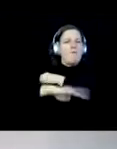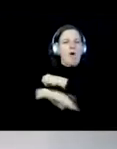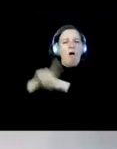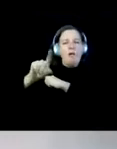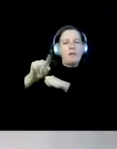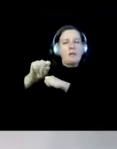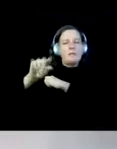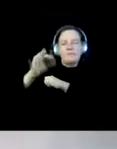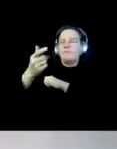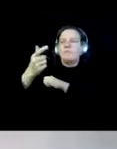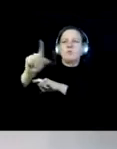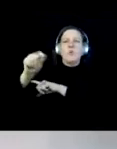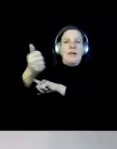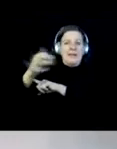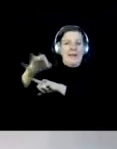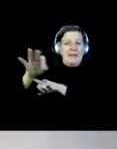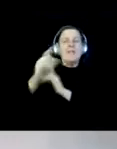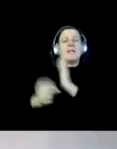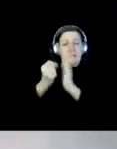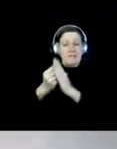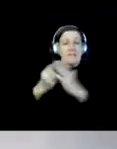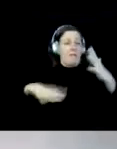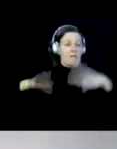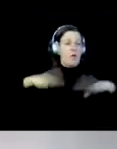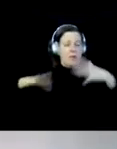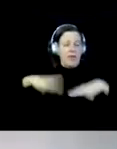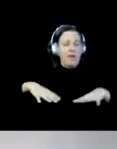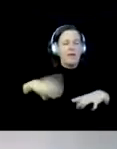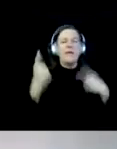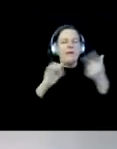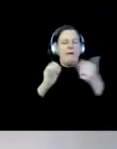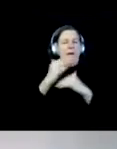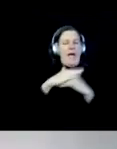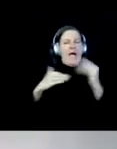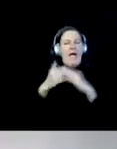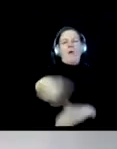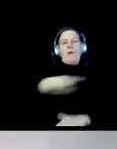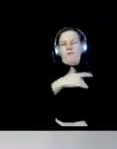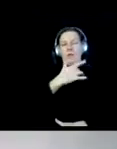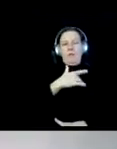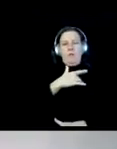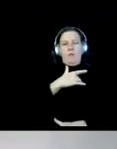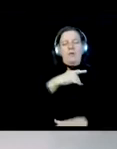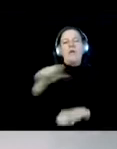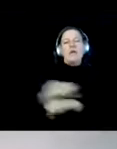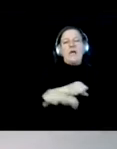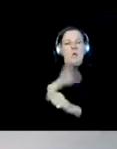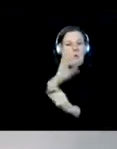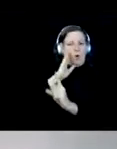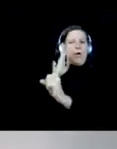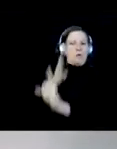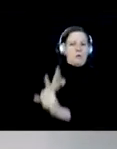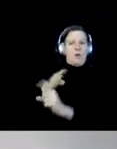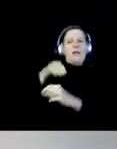wondering about how comfortably you sit in working directly in the